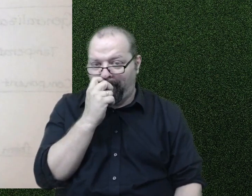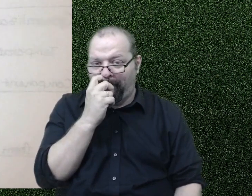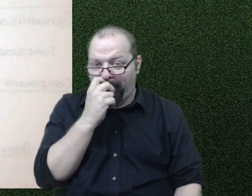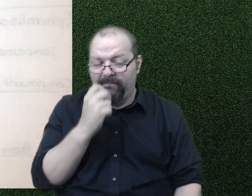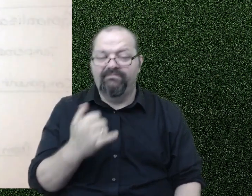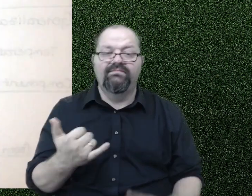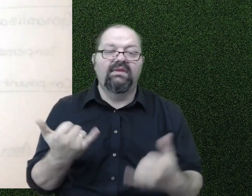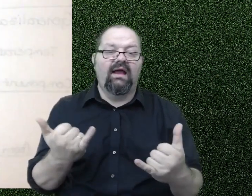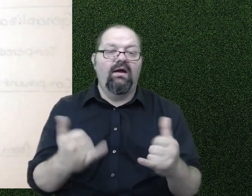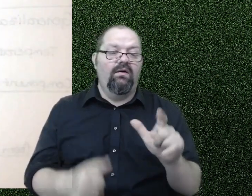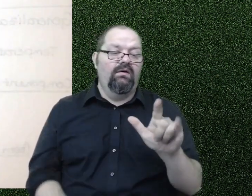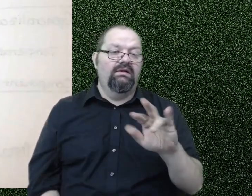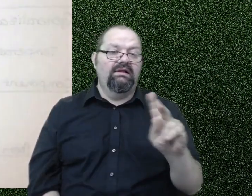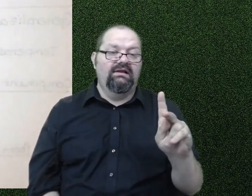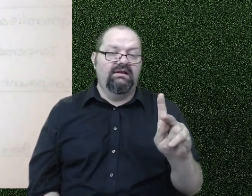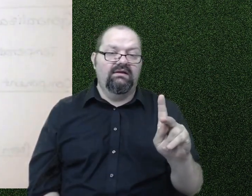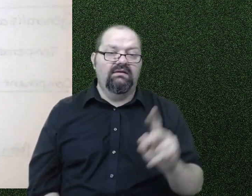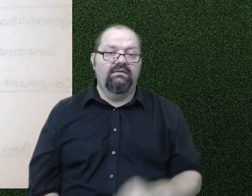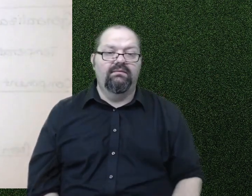Length